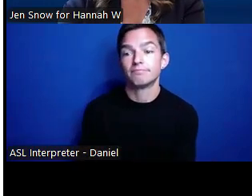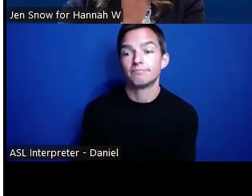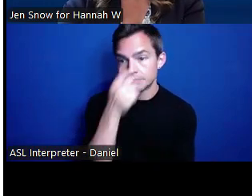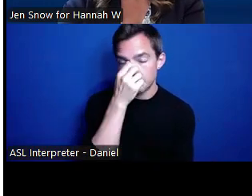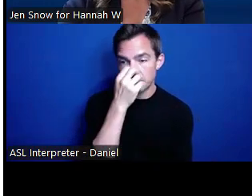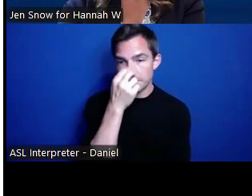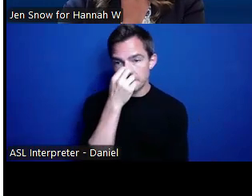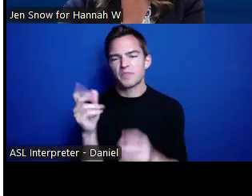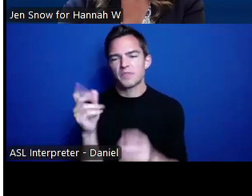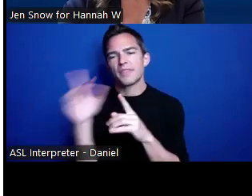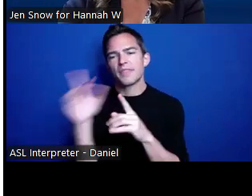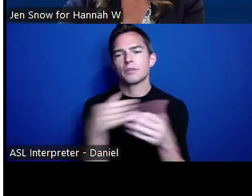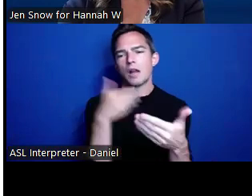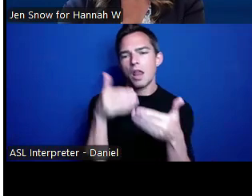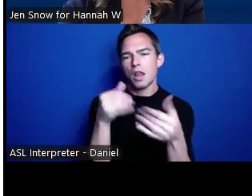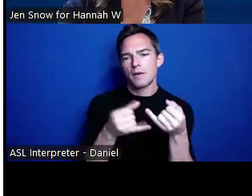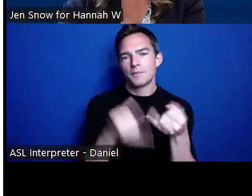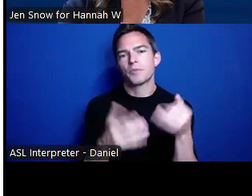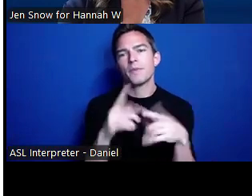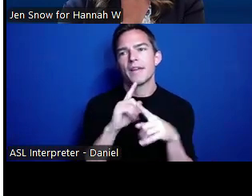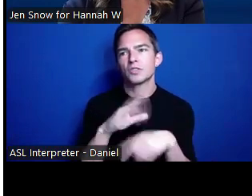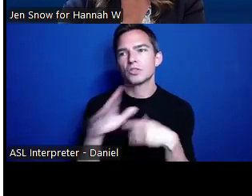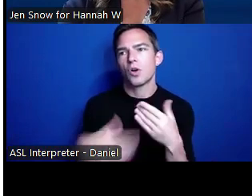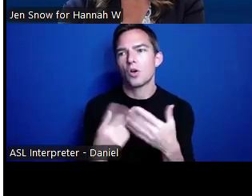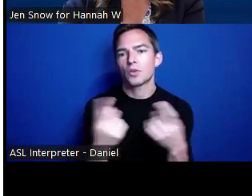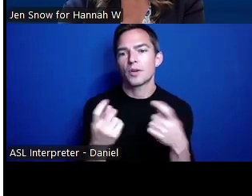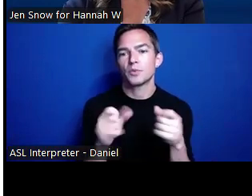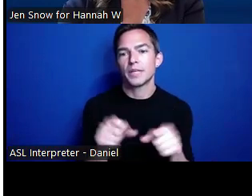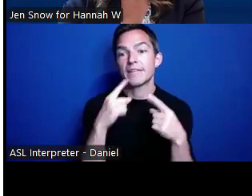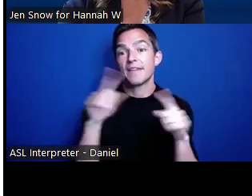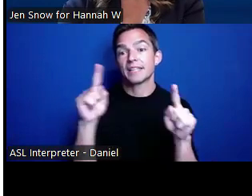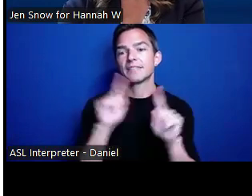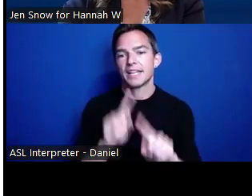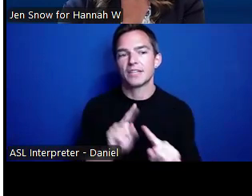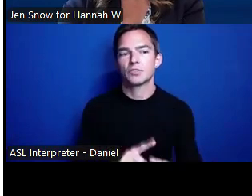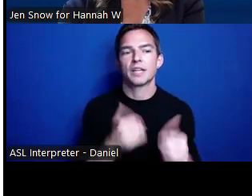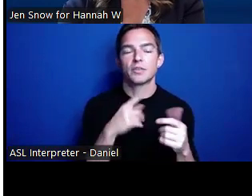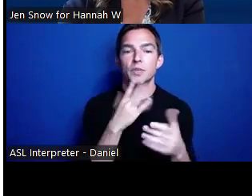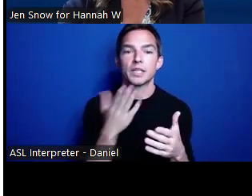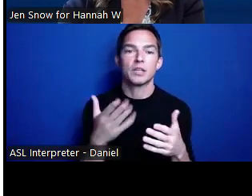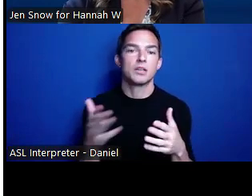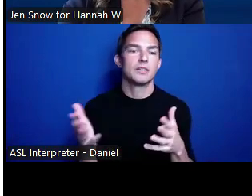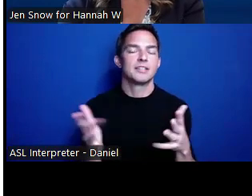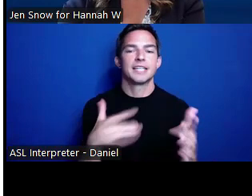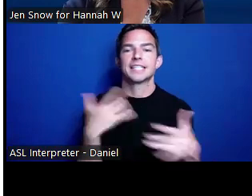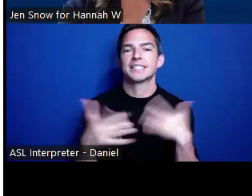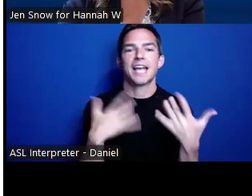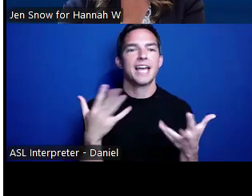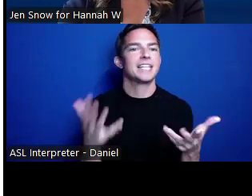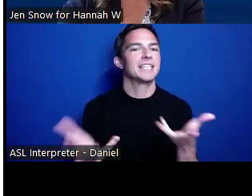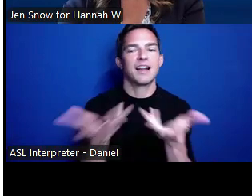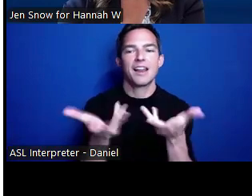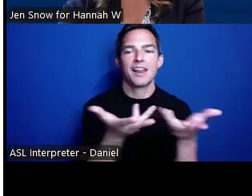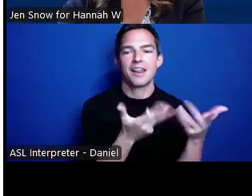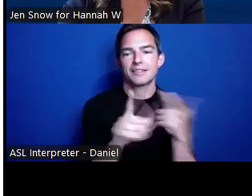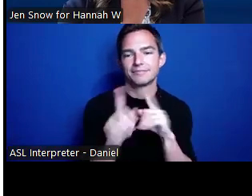think we're at the point where we've answered all the questions that we can effectively answer and have had a really robust and exciting conversation.